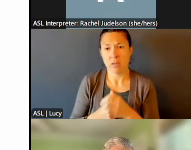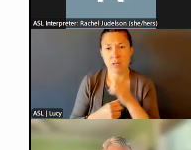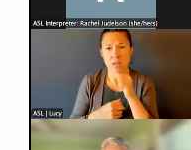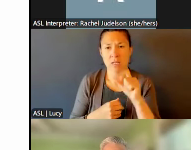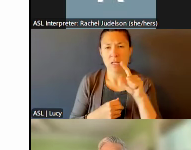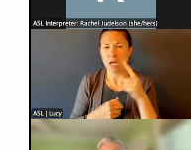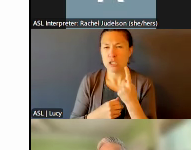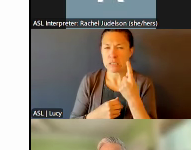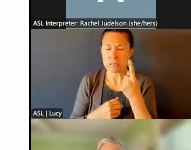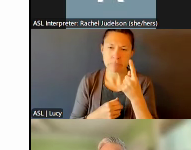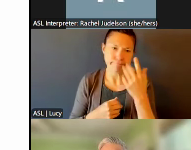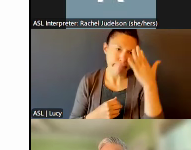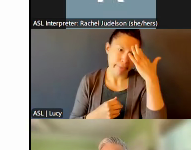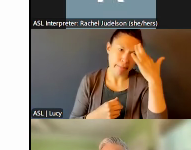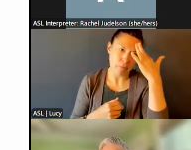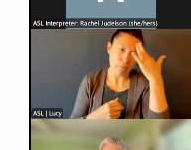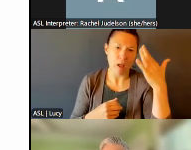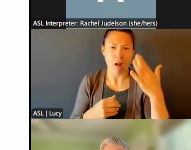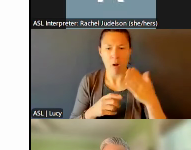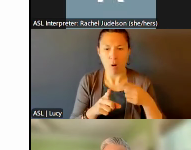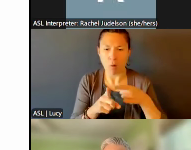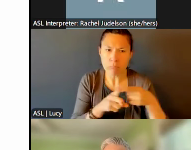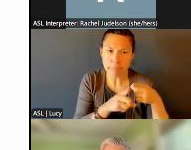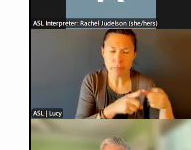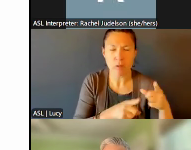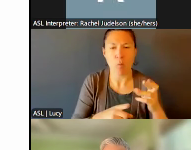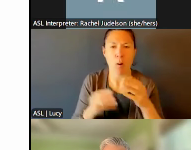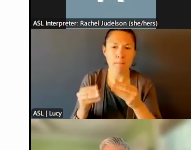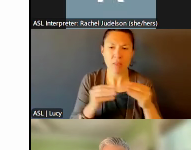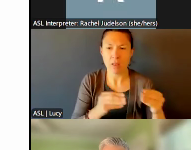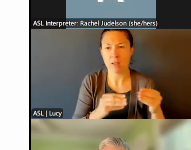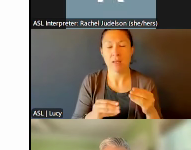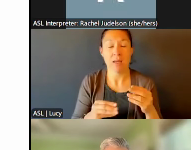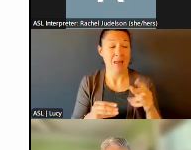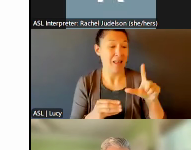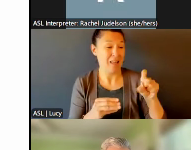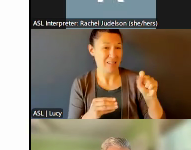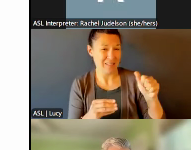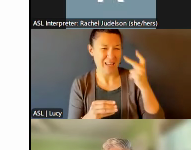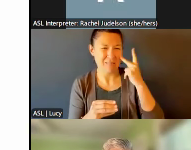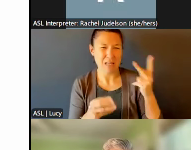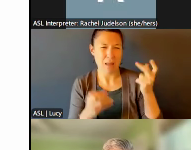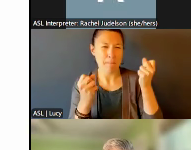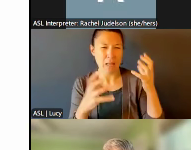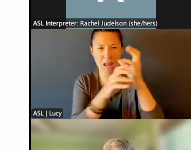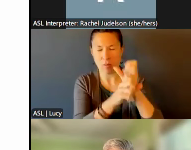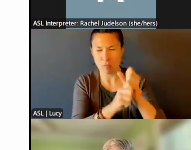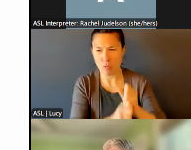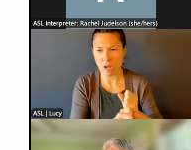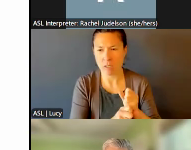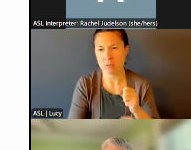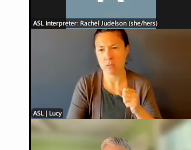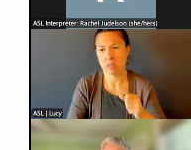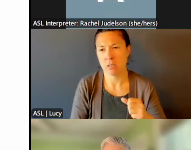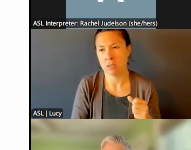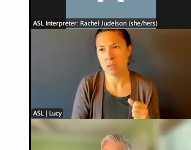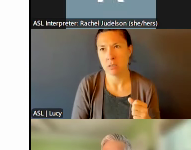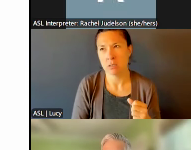domains or methodology. We get a lot of abstracts at the LSA that are not